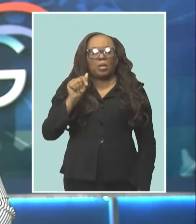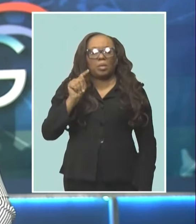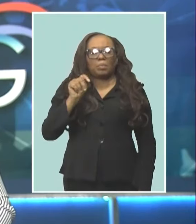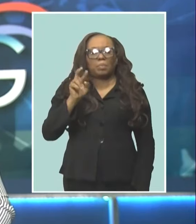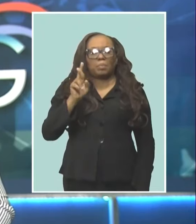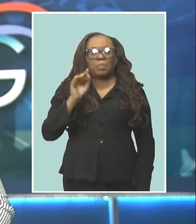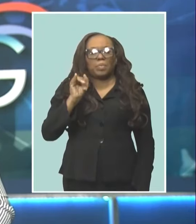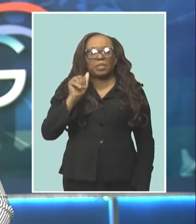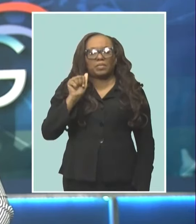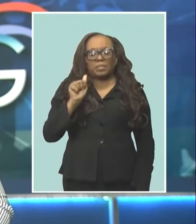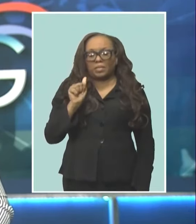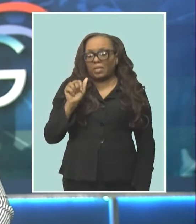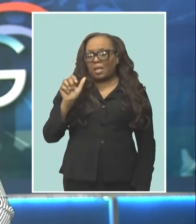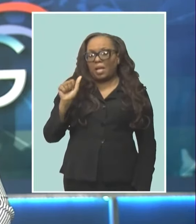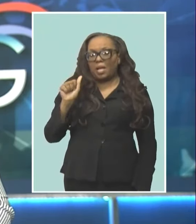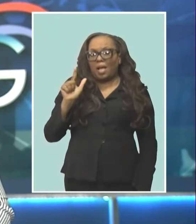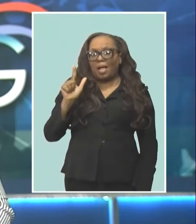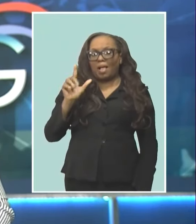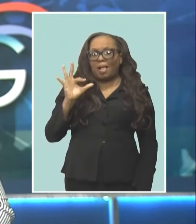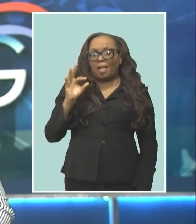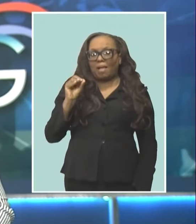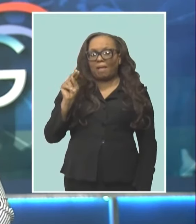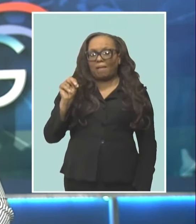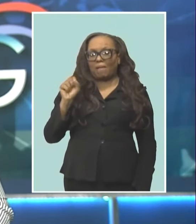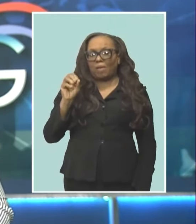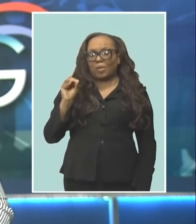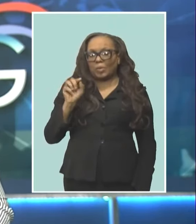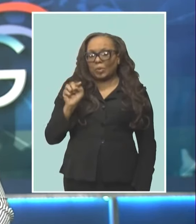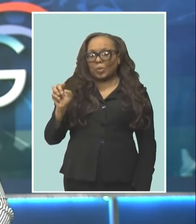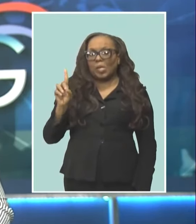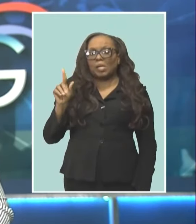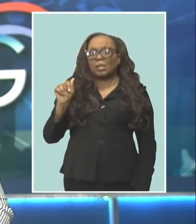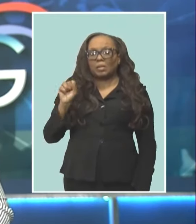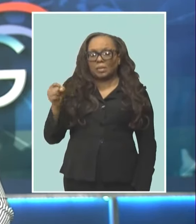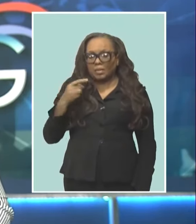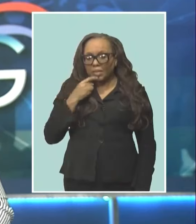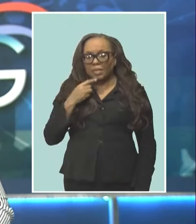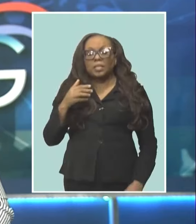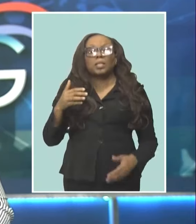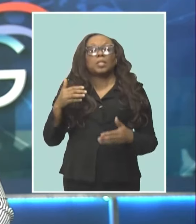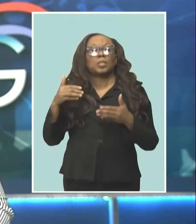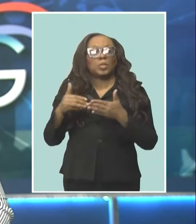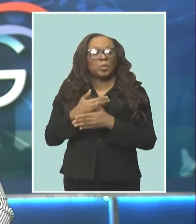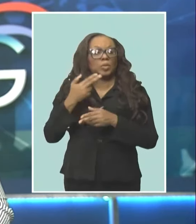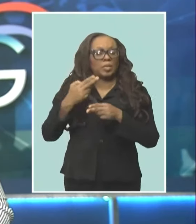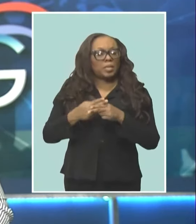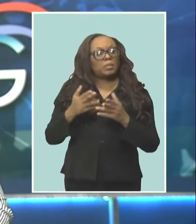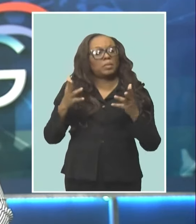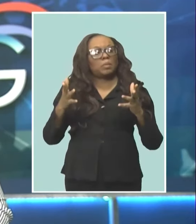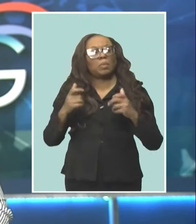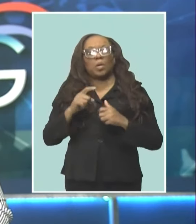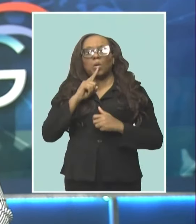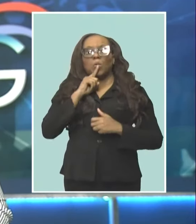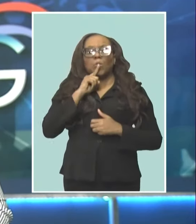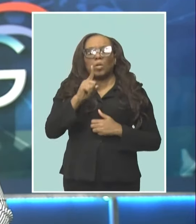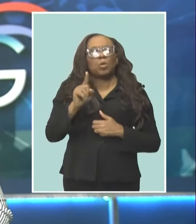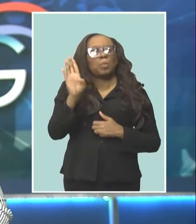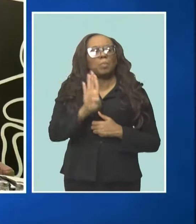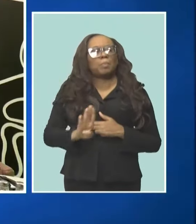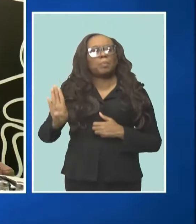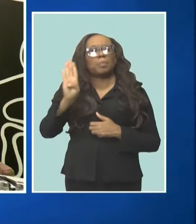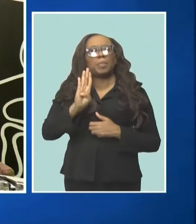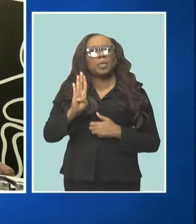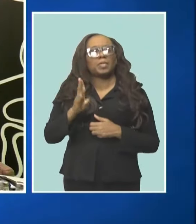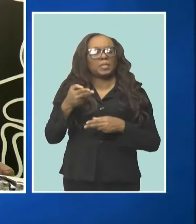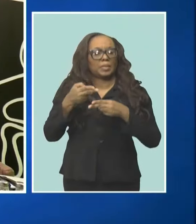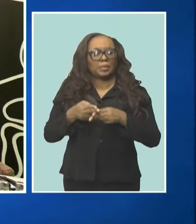says through the branding, her team has sought to create a product that was uniquely Bajan.